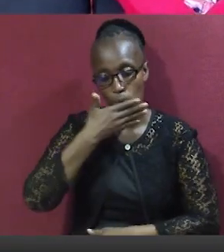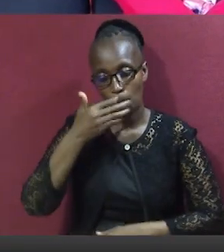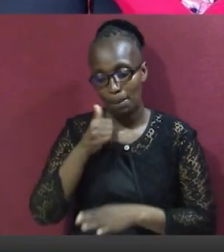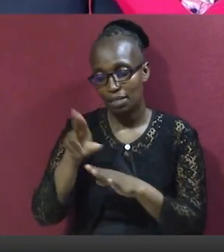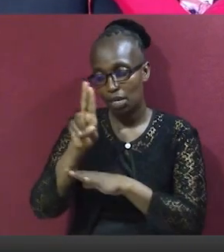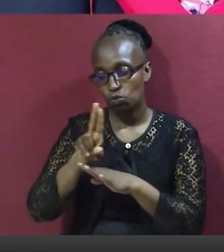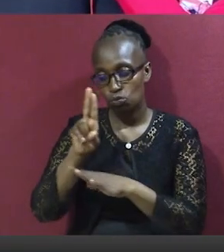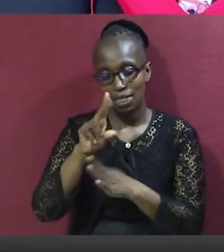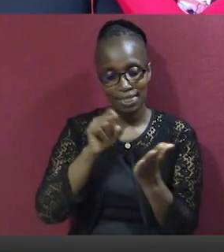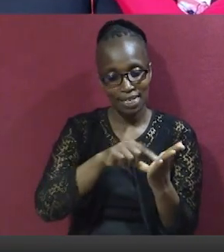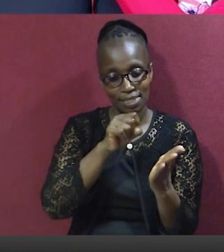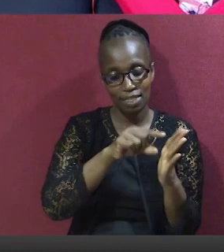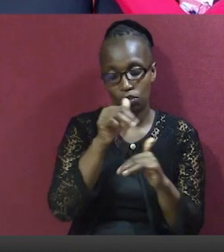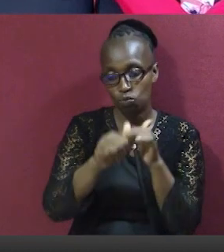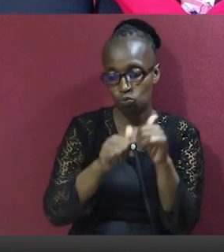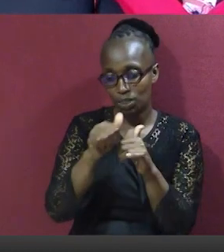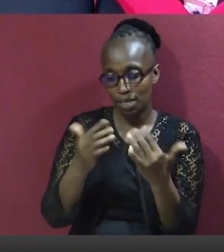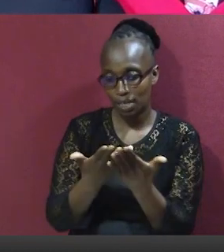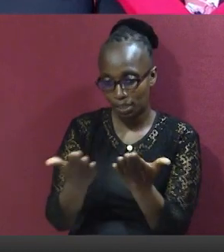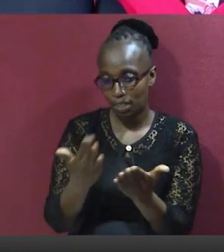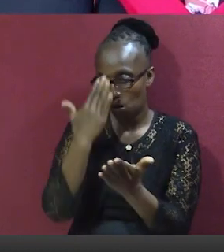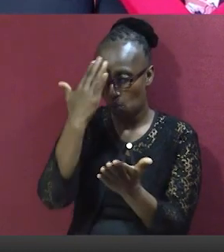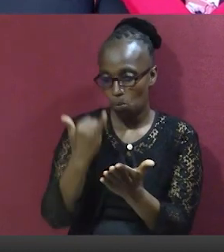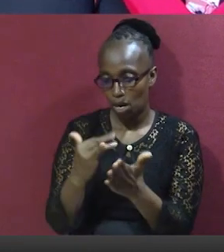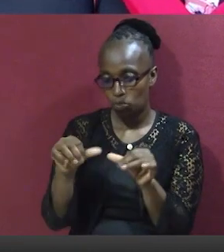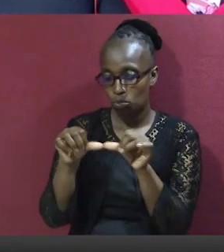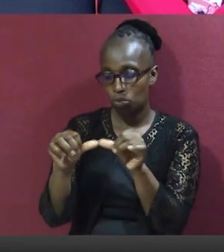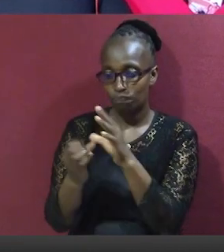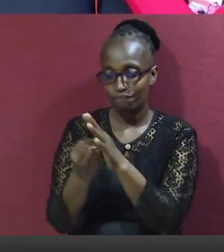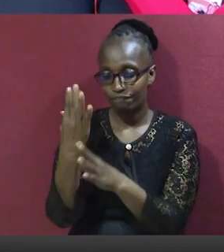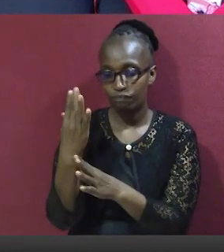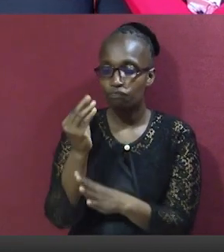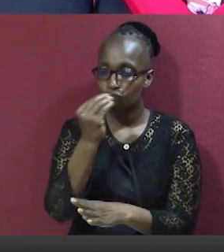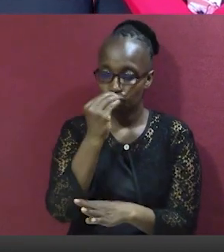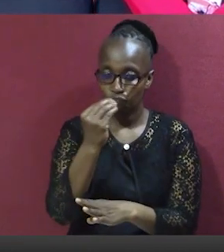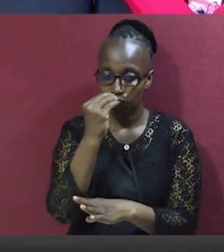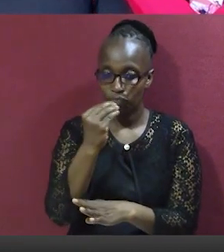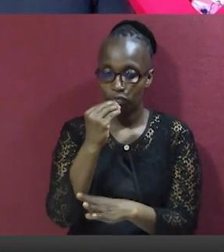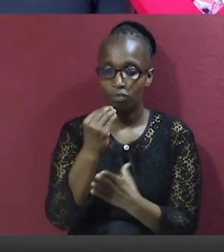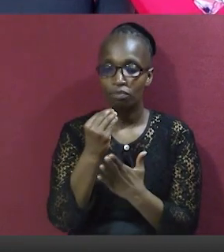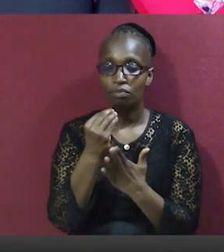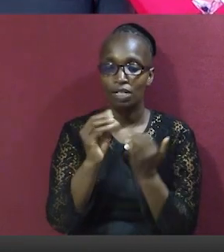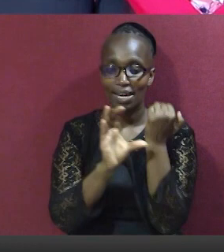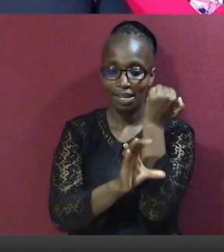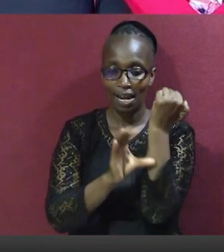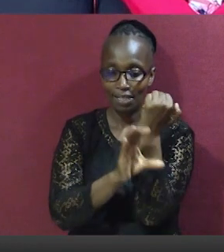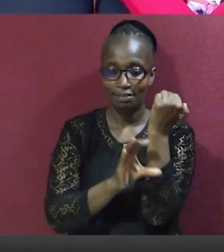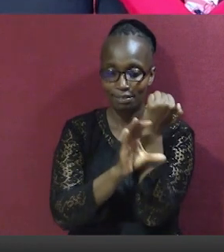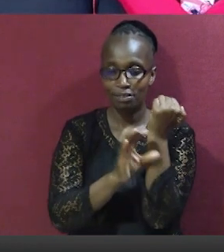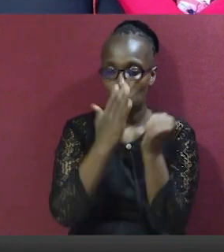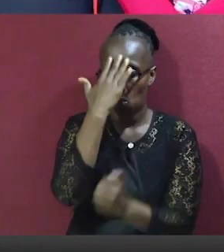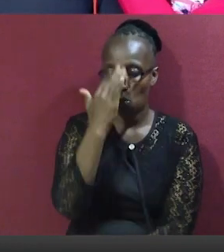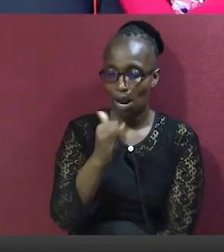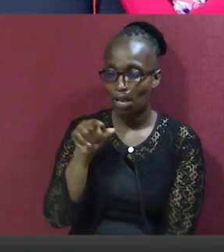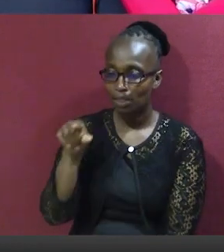use the seeds, the fertilizer that has been made available for us to be able to grow food